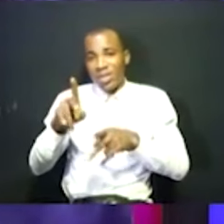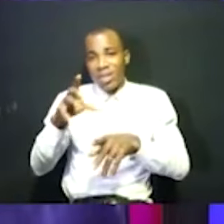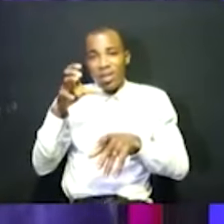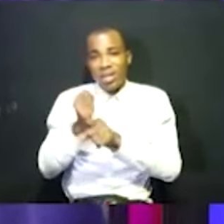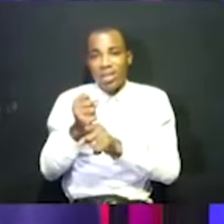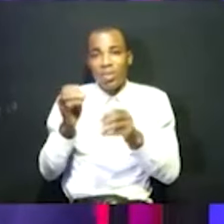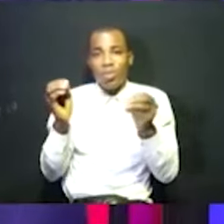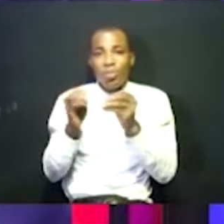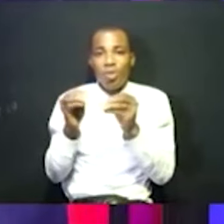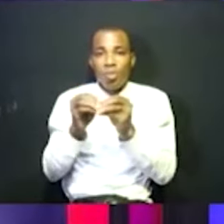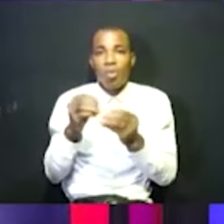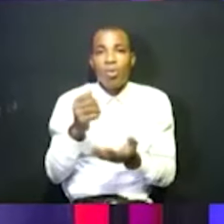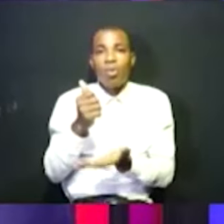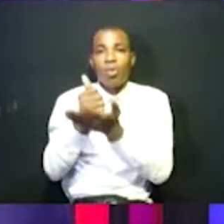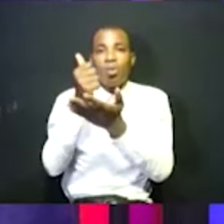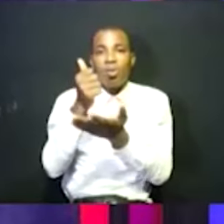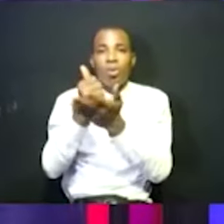While